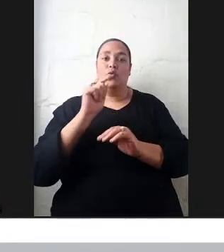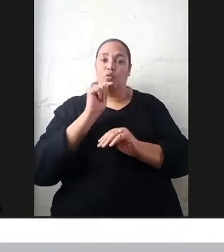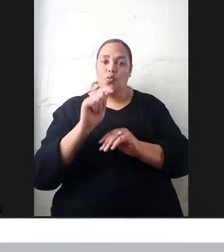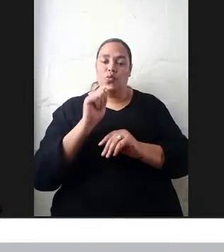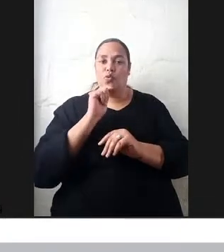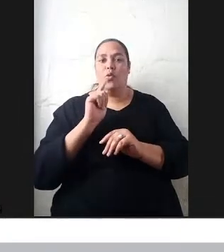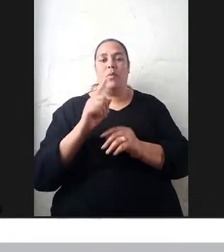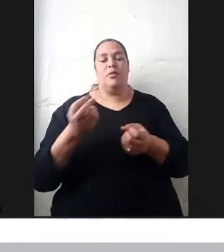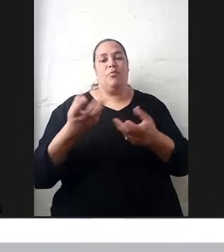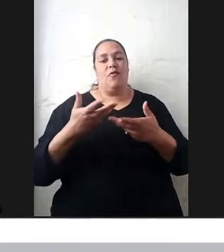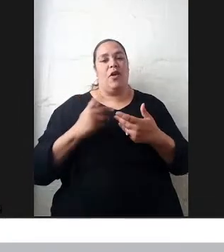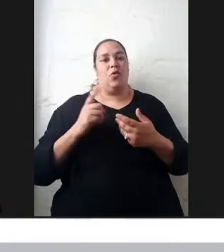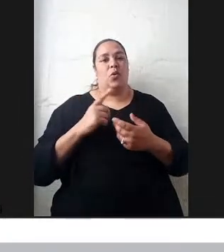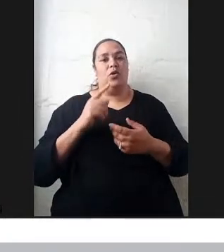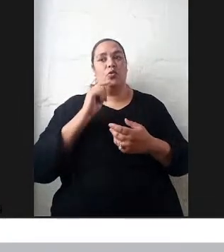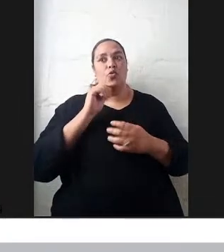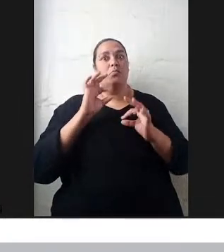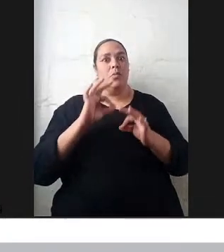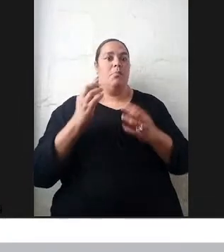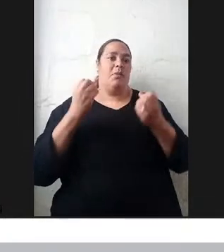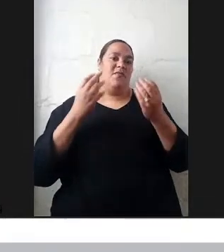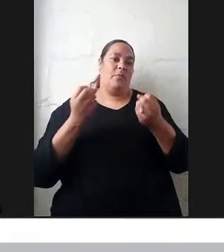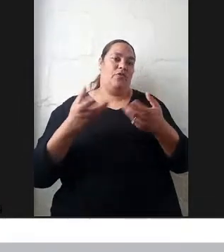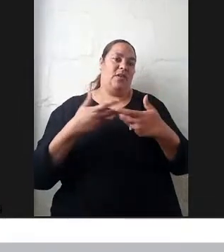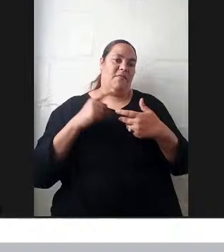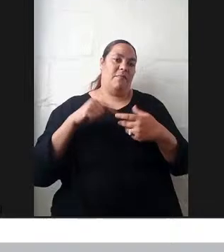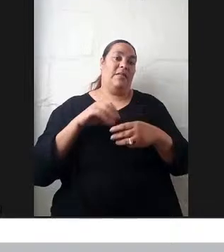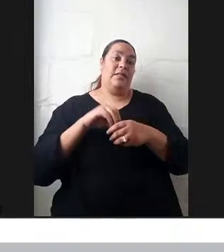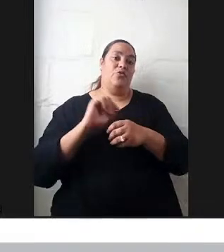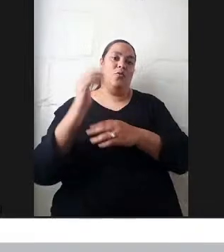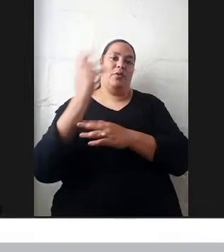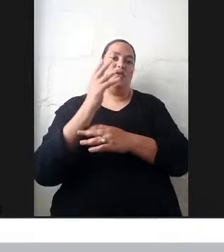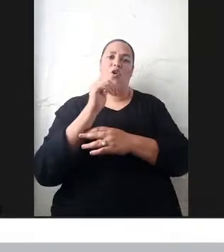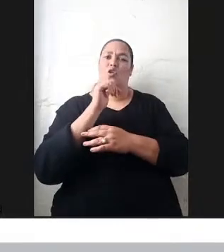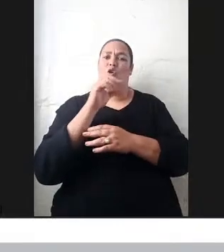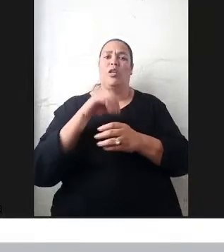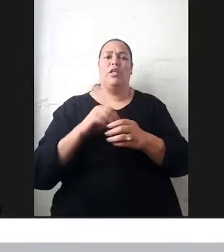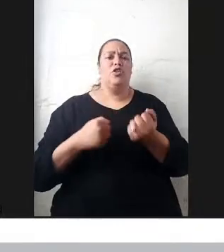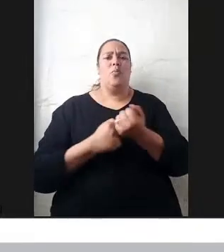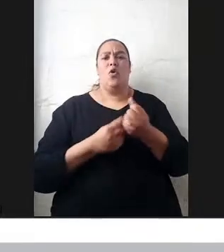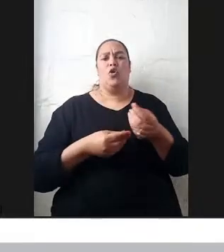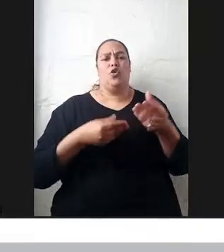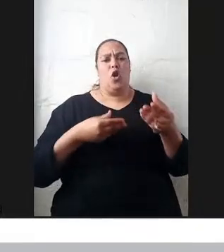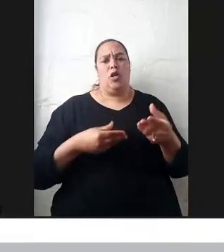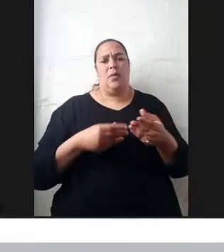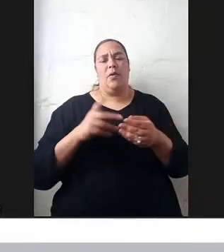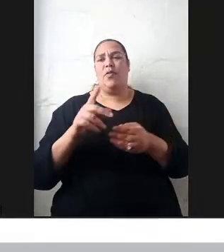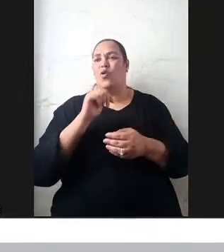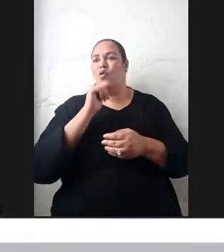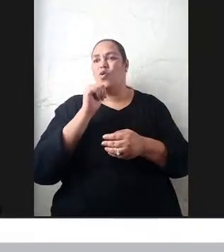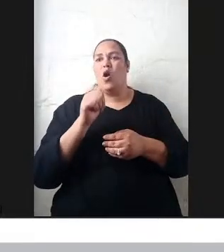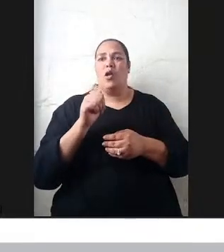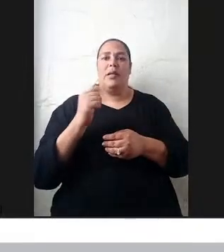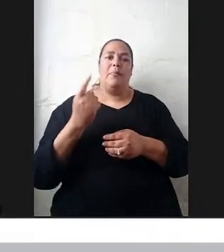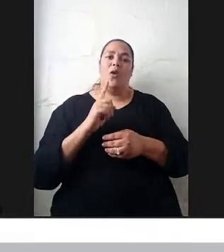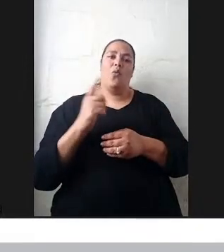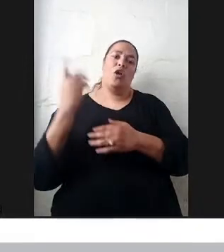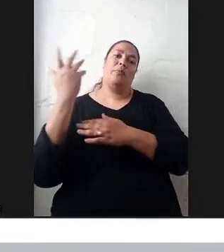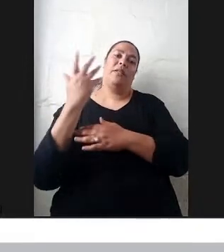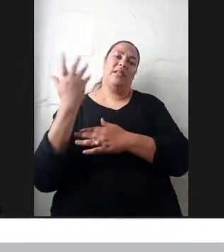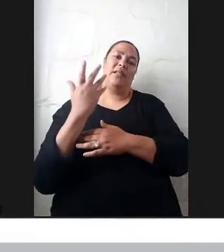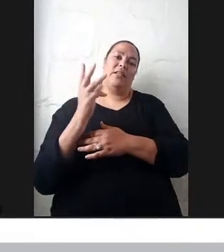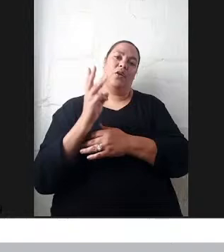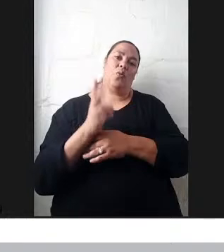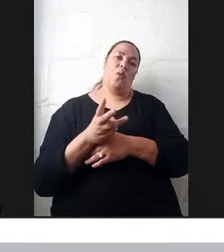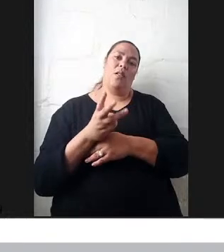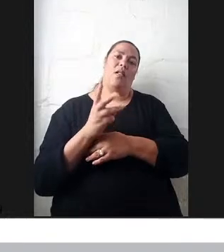with the necessary information in the presentation, not in supporting documentation that they will not be presenting. As